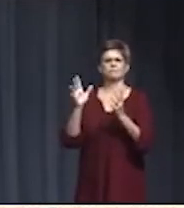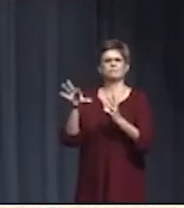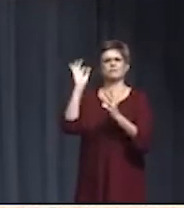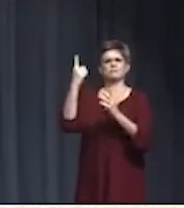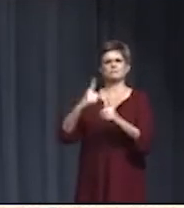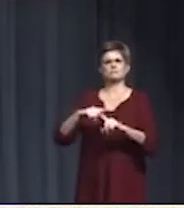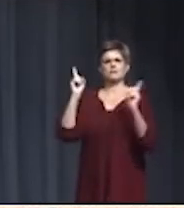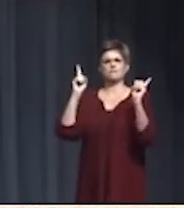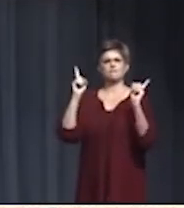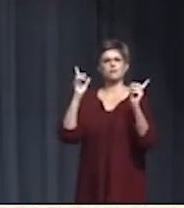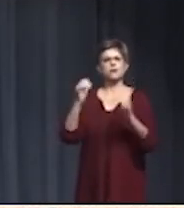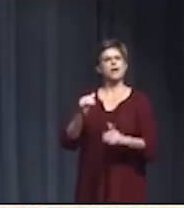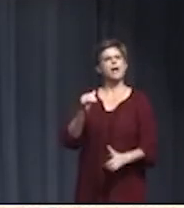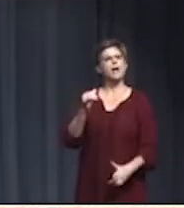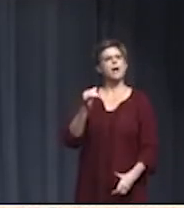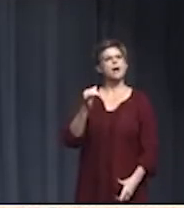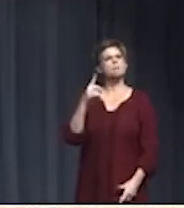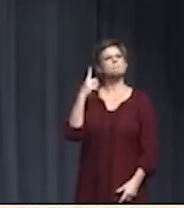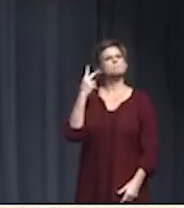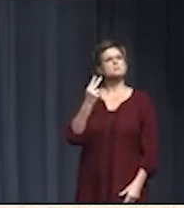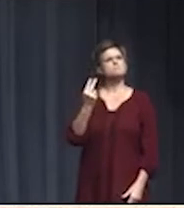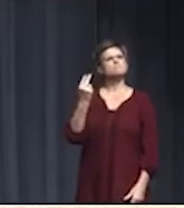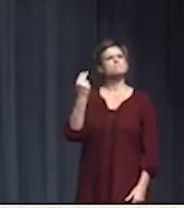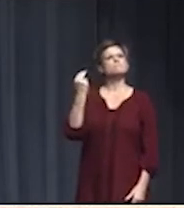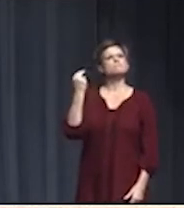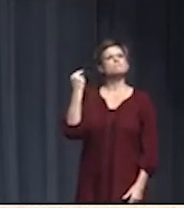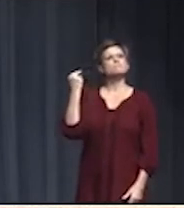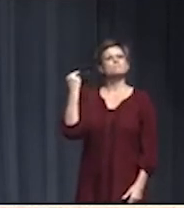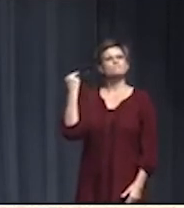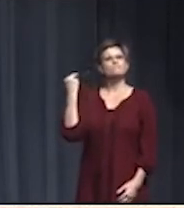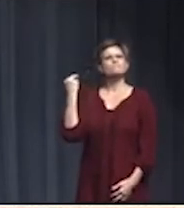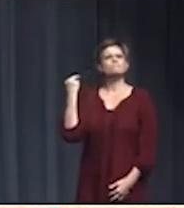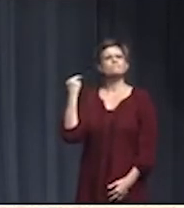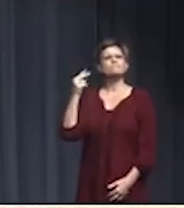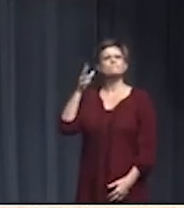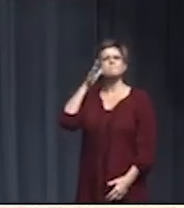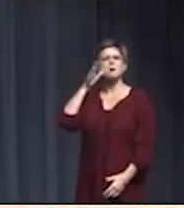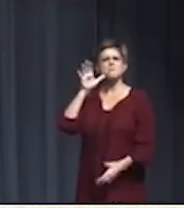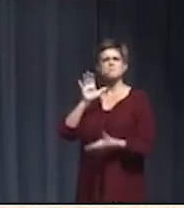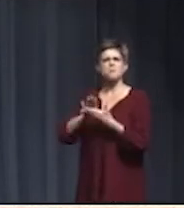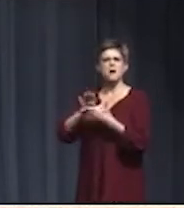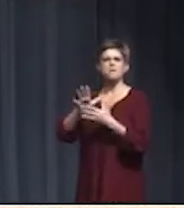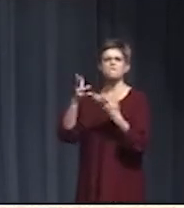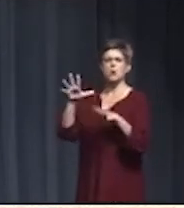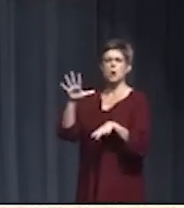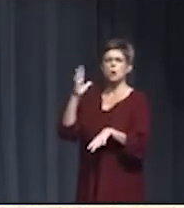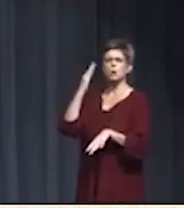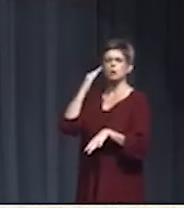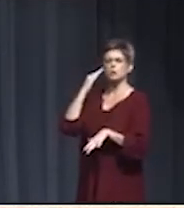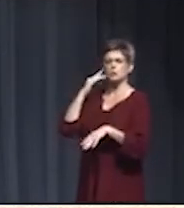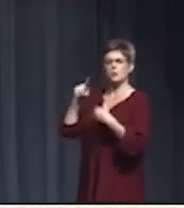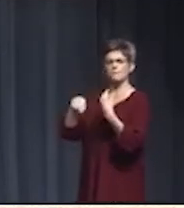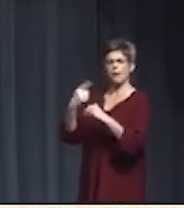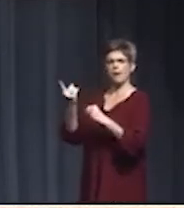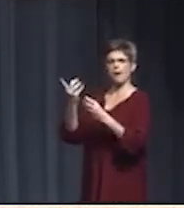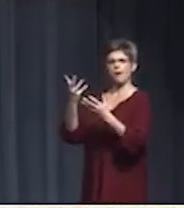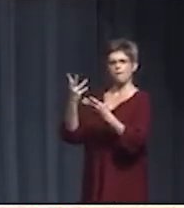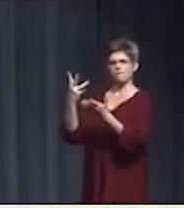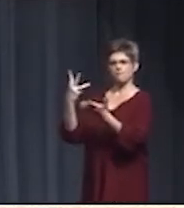The more I think back on it, I think she kind of knew where she wanted that conversation to go, but she let me think it was my